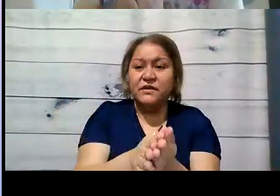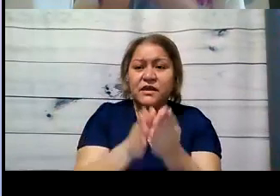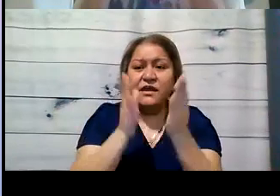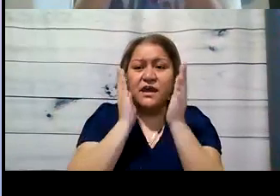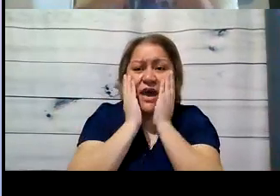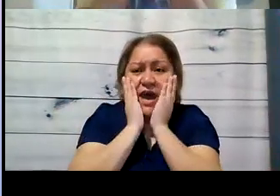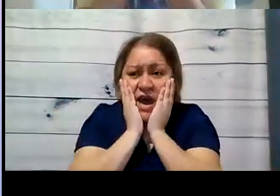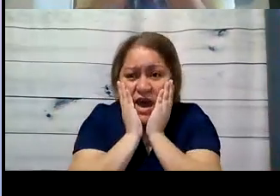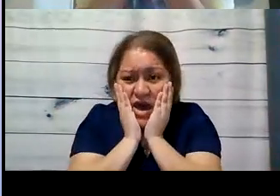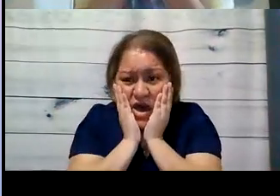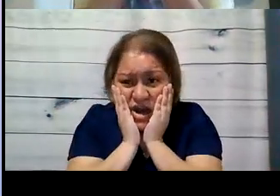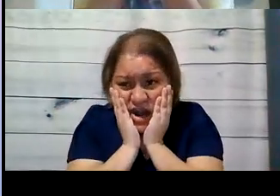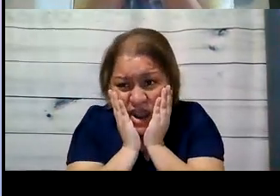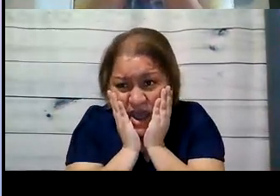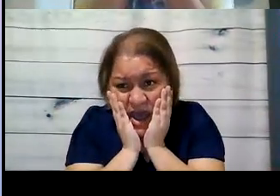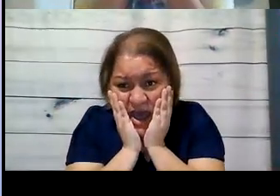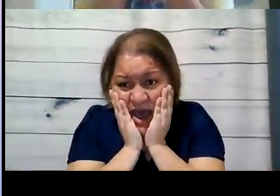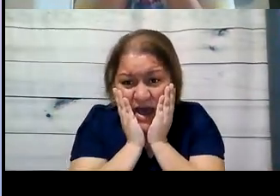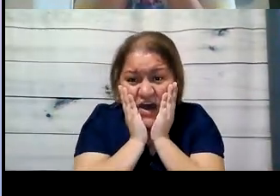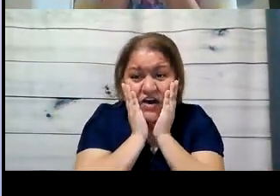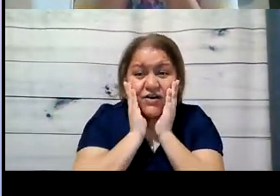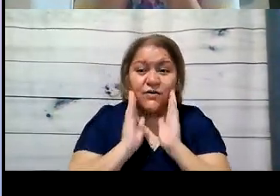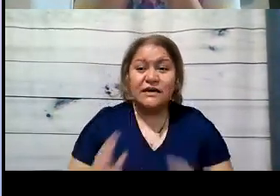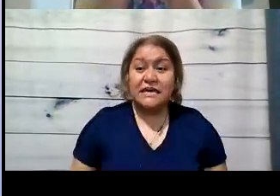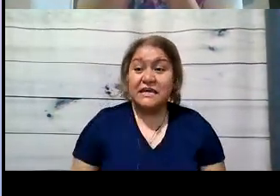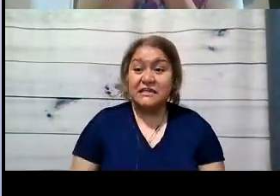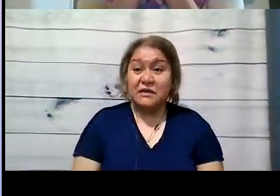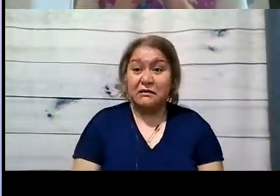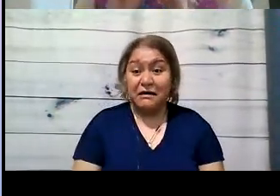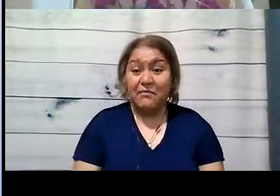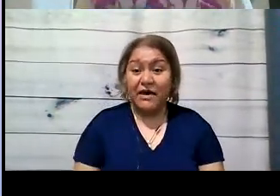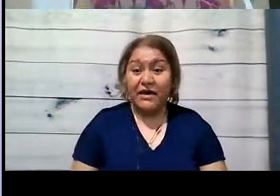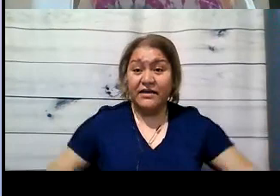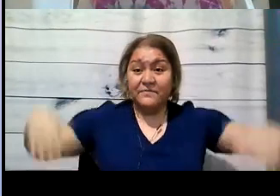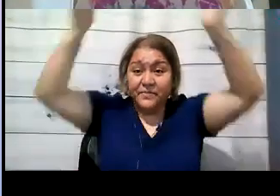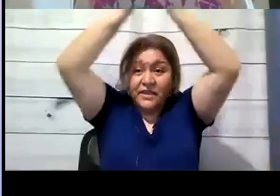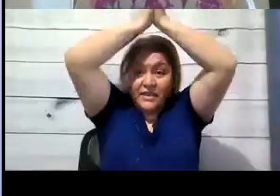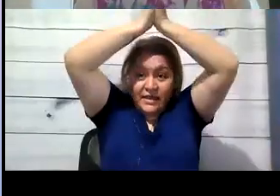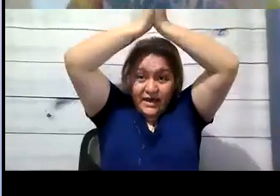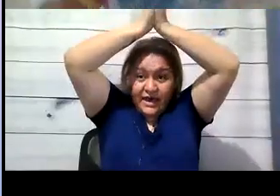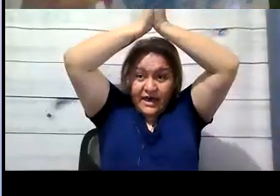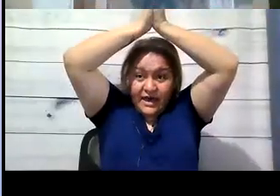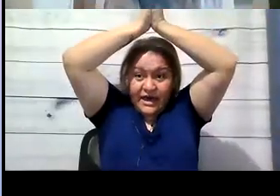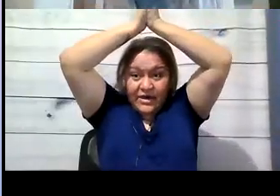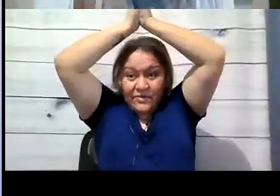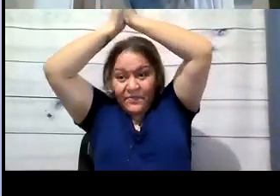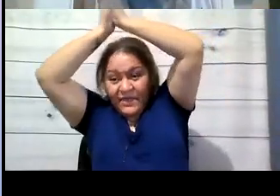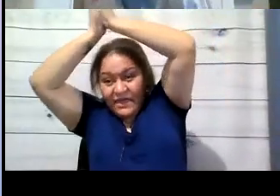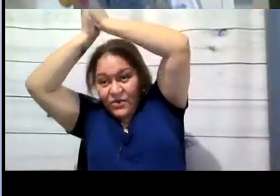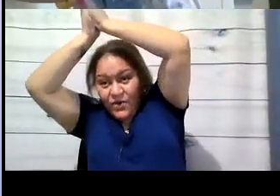Gulp. Oh, no! He's been caught by